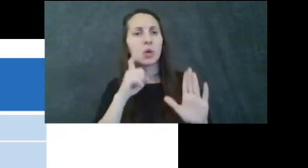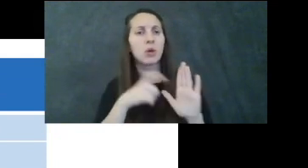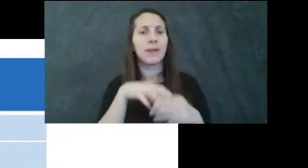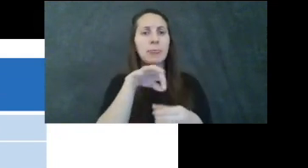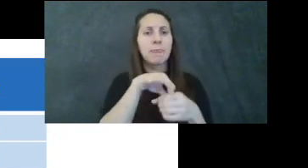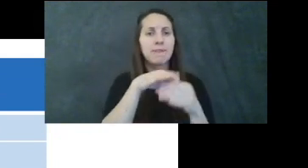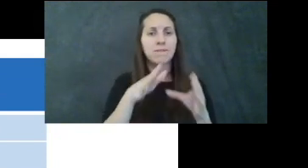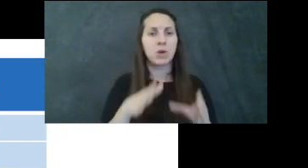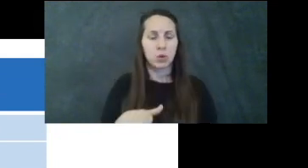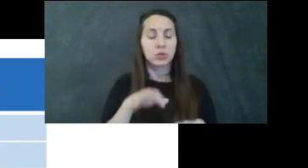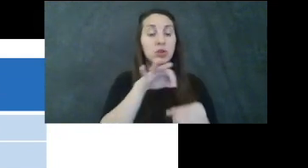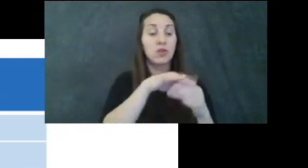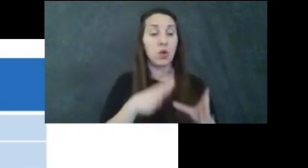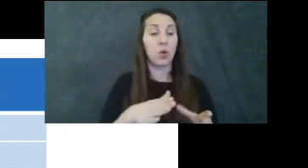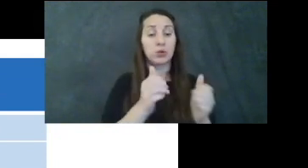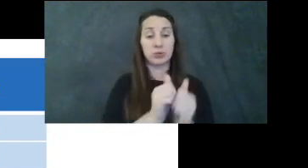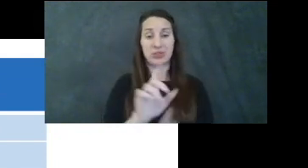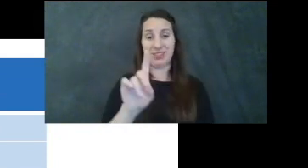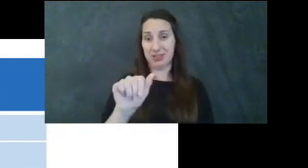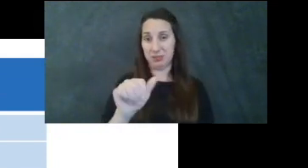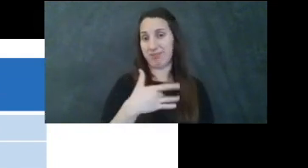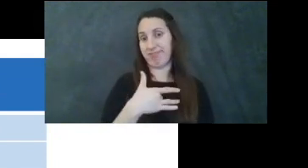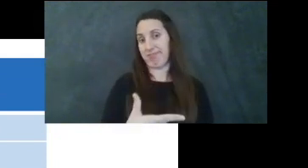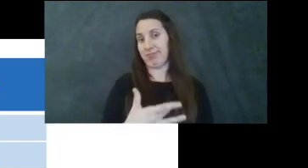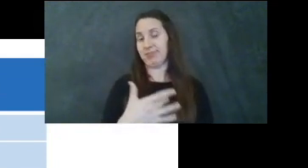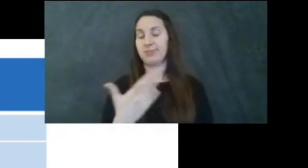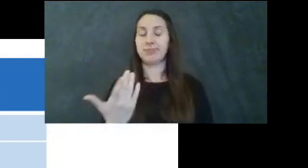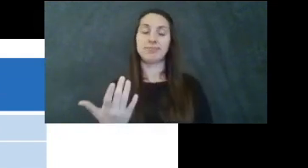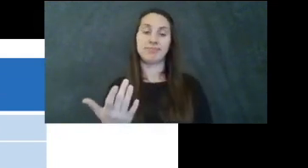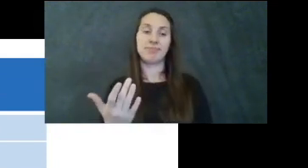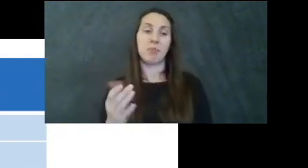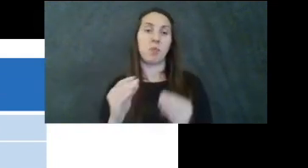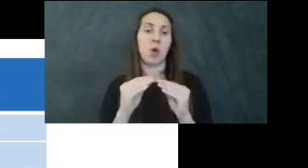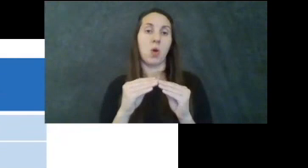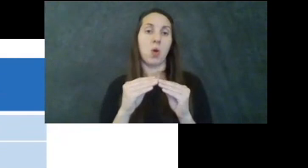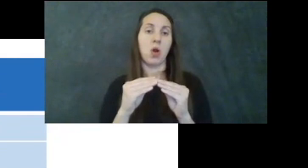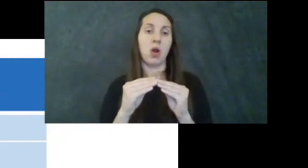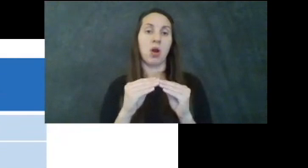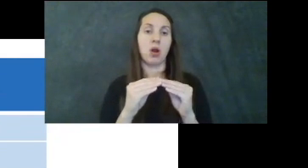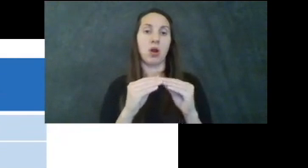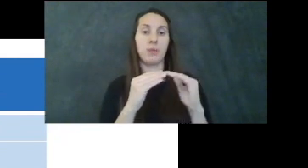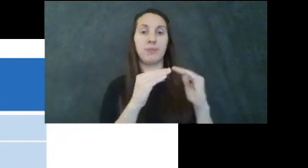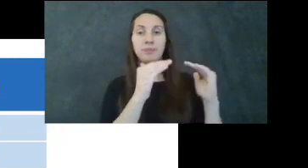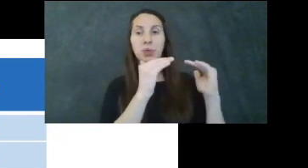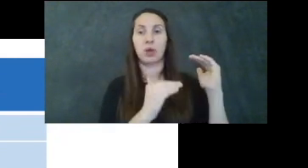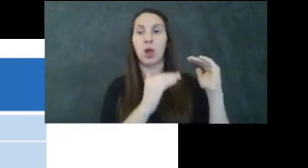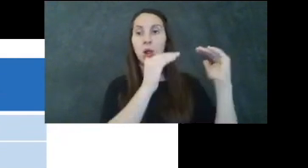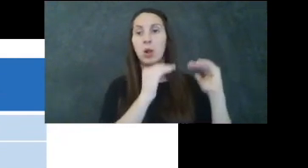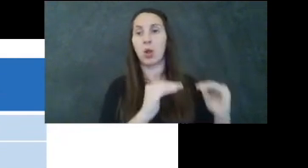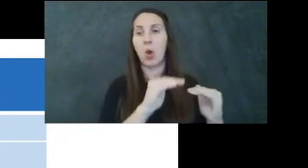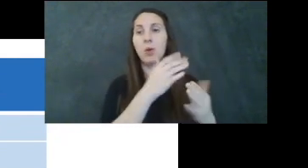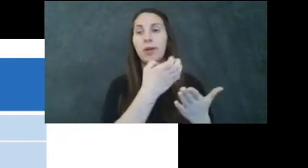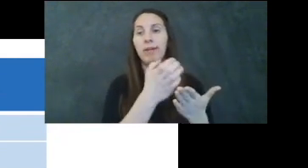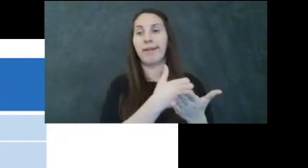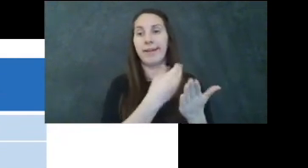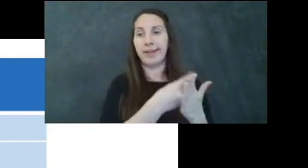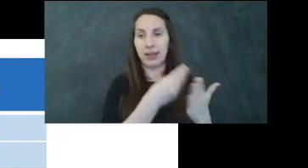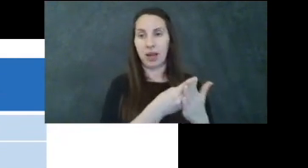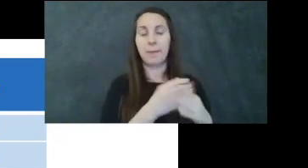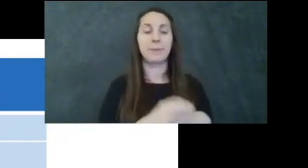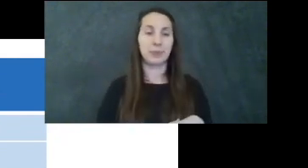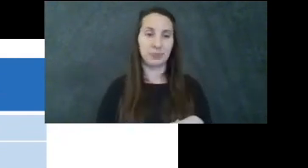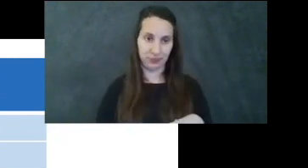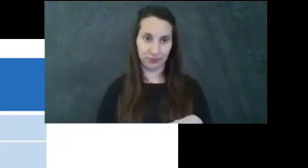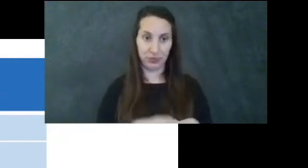are voters with disabilities tend to be more lower income and lower household income. Voters